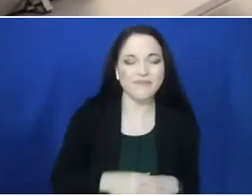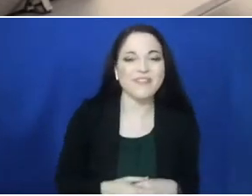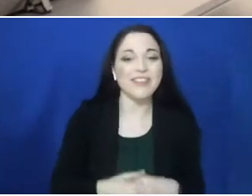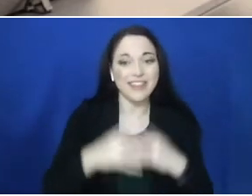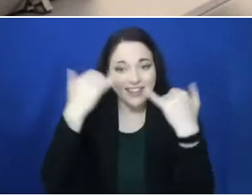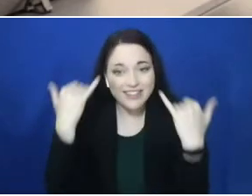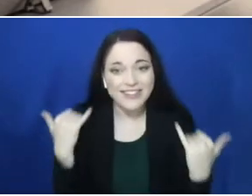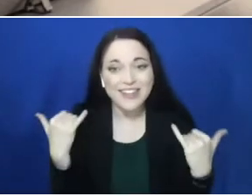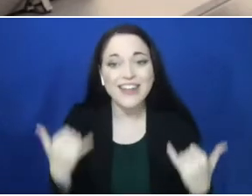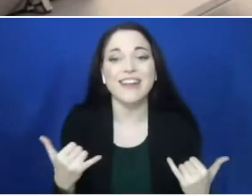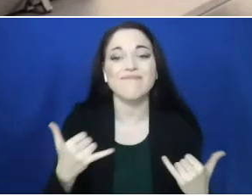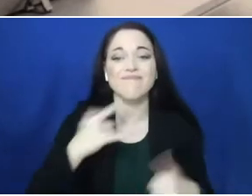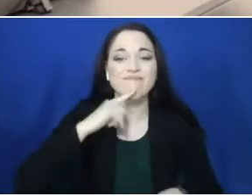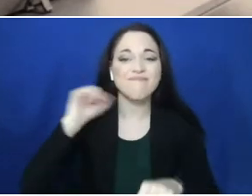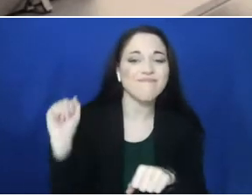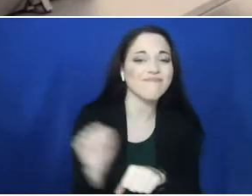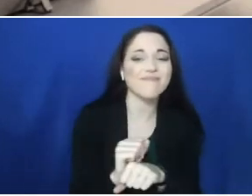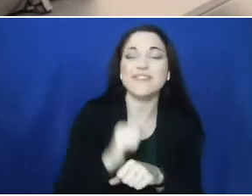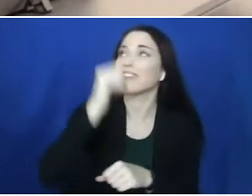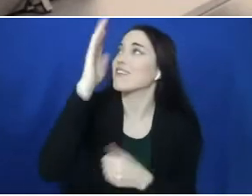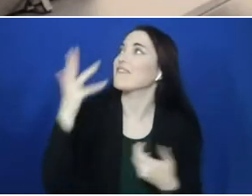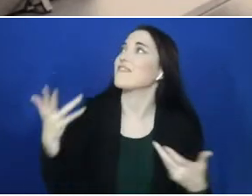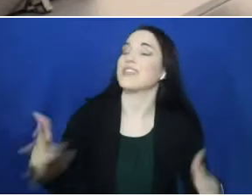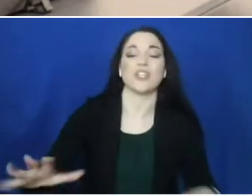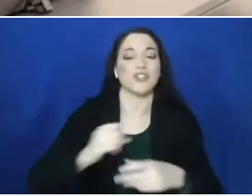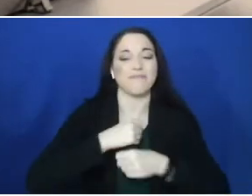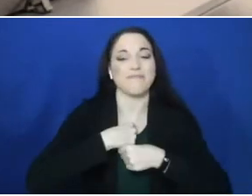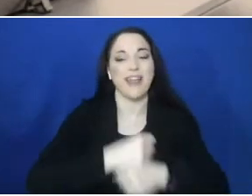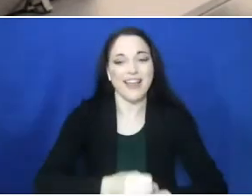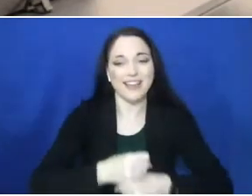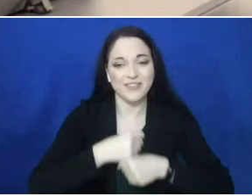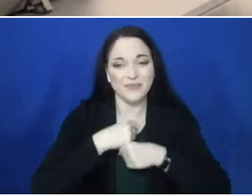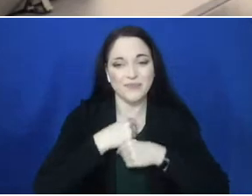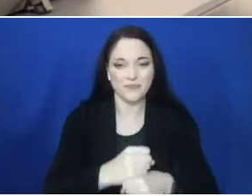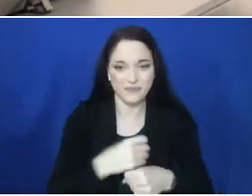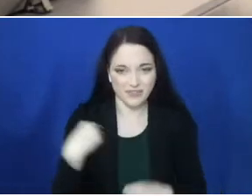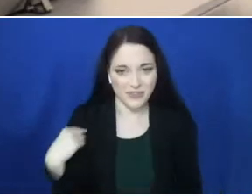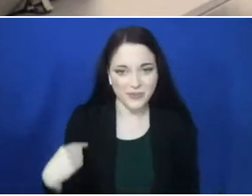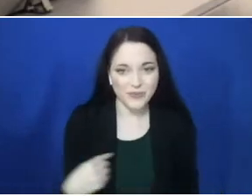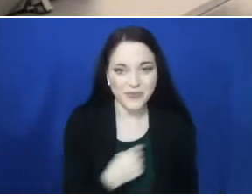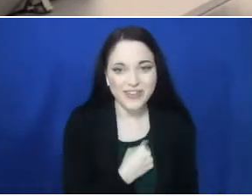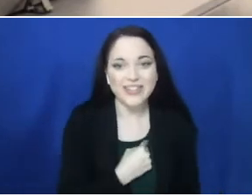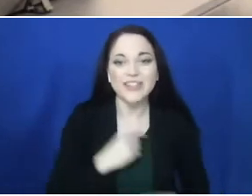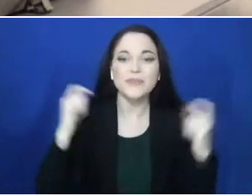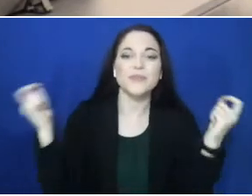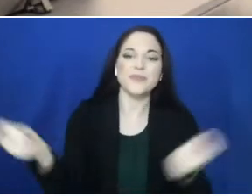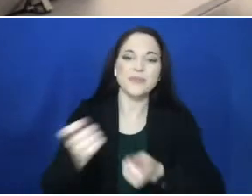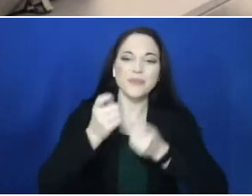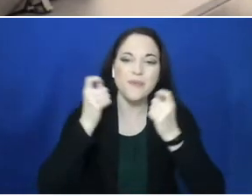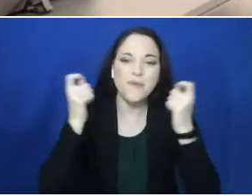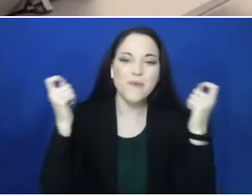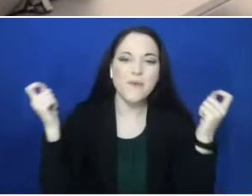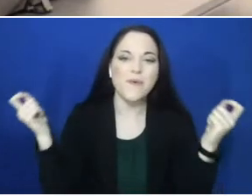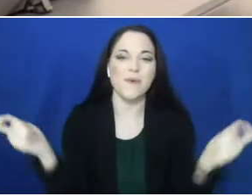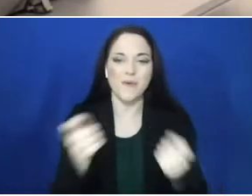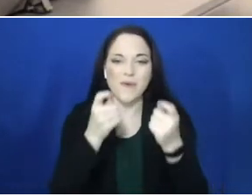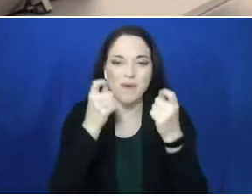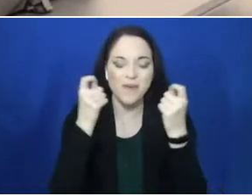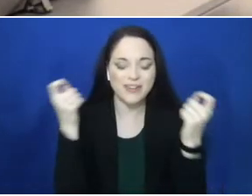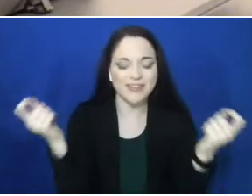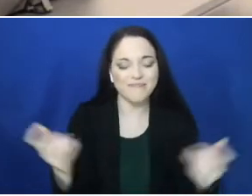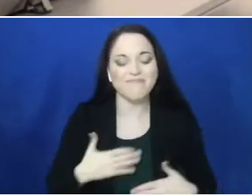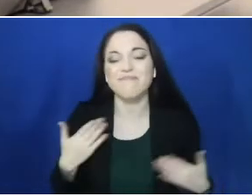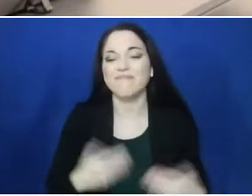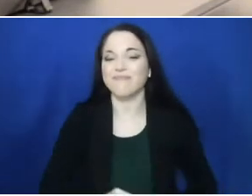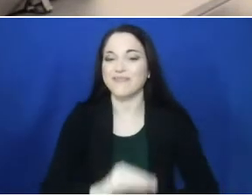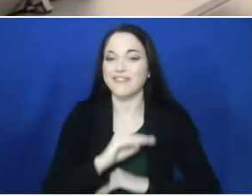day that our God has made. We will rejoice and be glad in it. This is